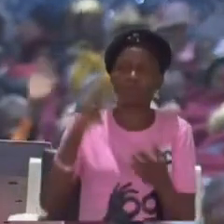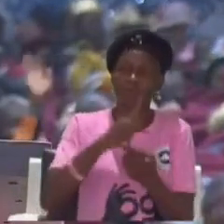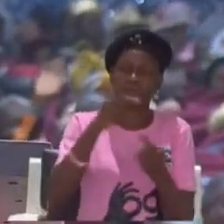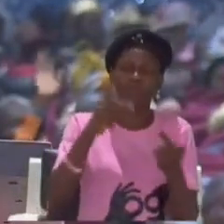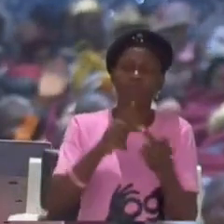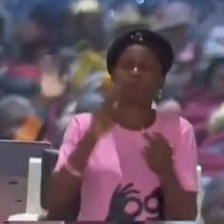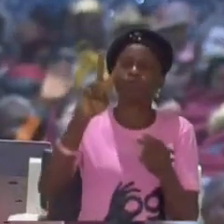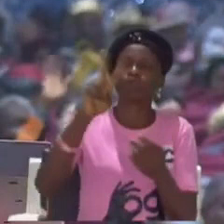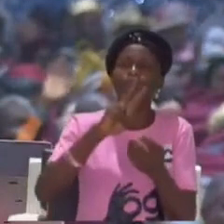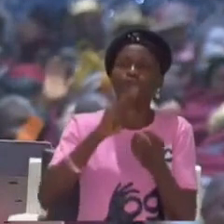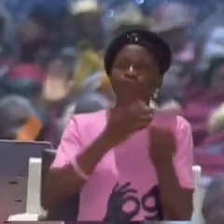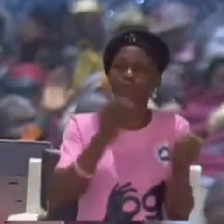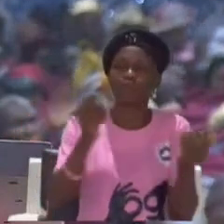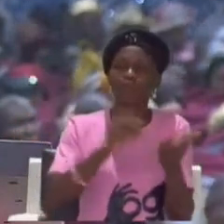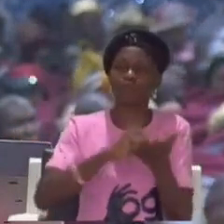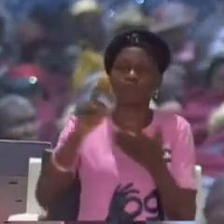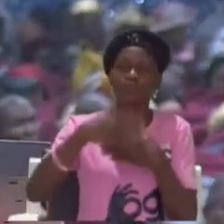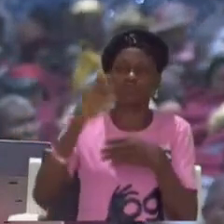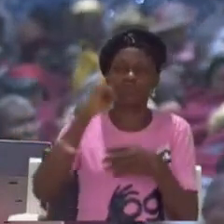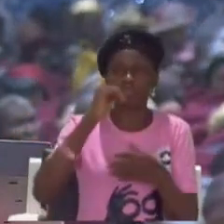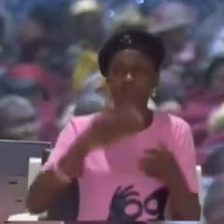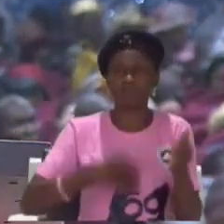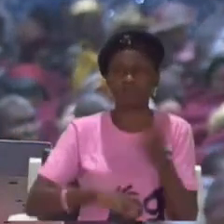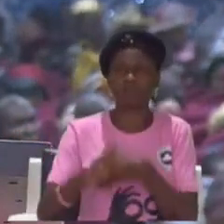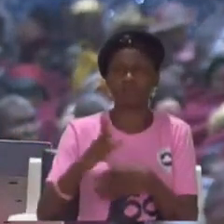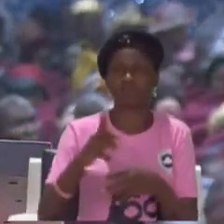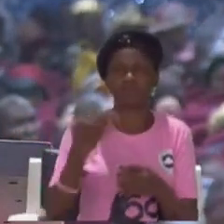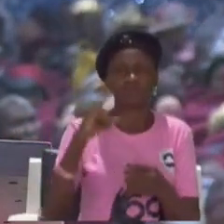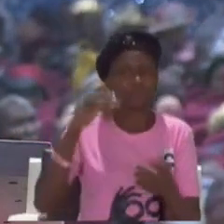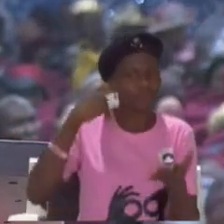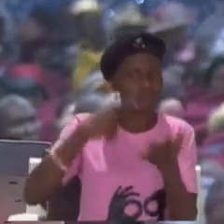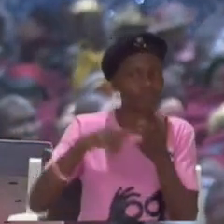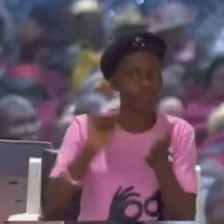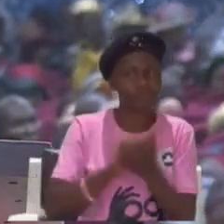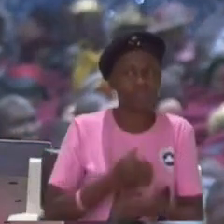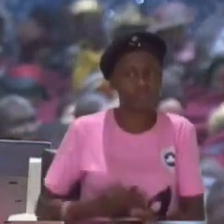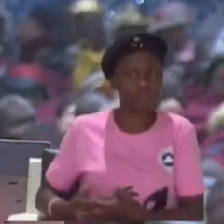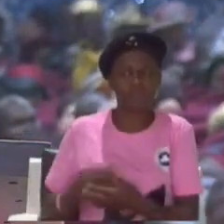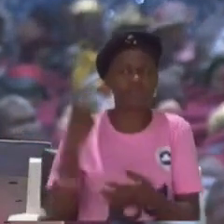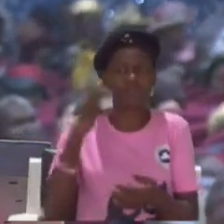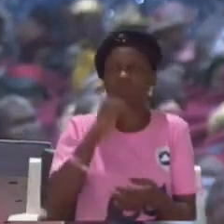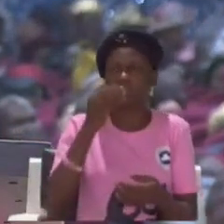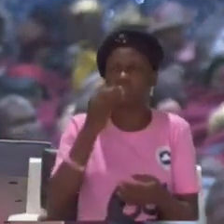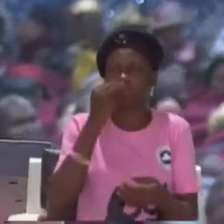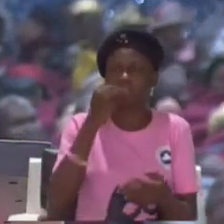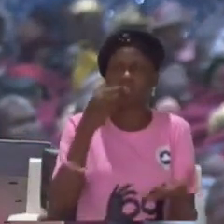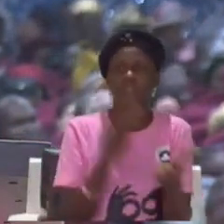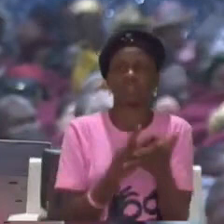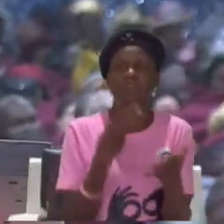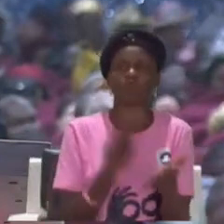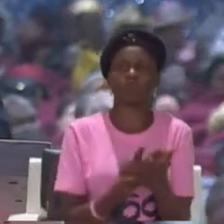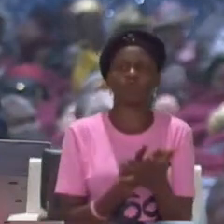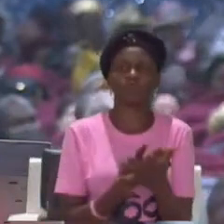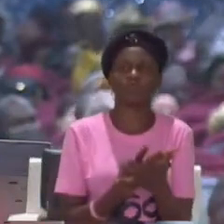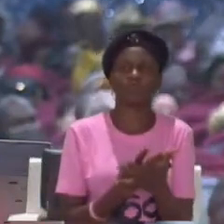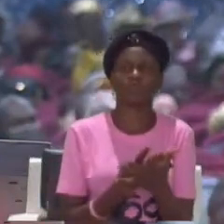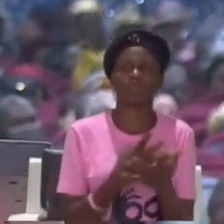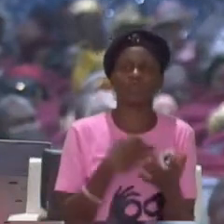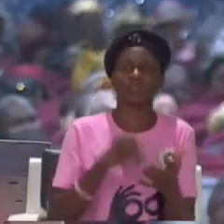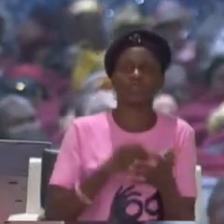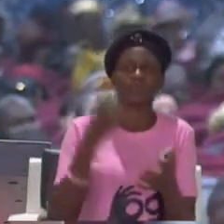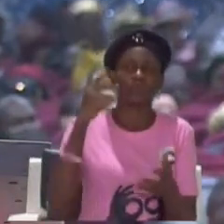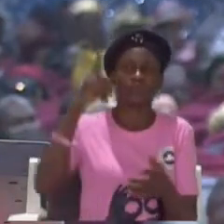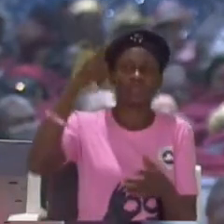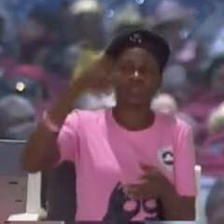weeks after she gave birth, they noticed that the baby was not eating well. And it was